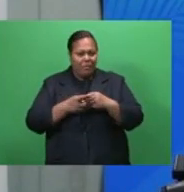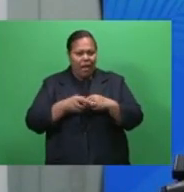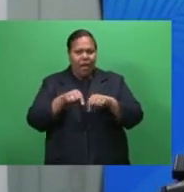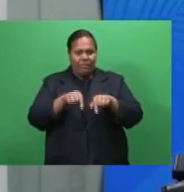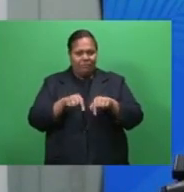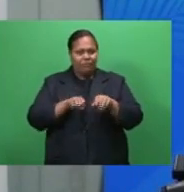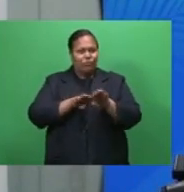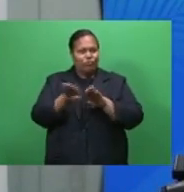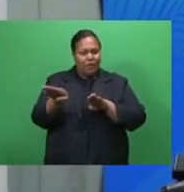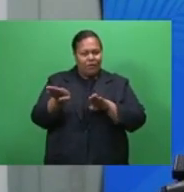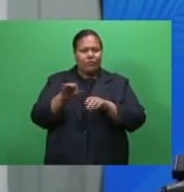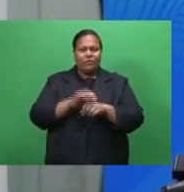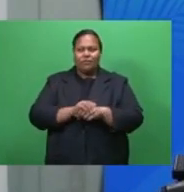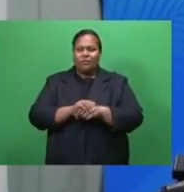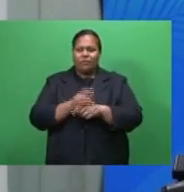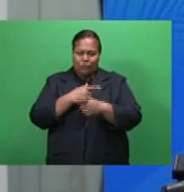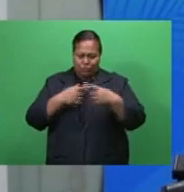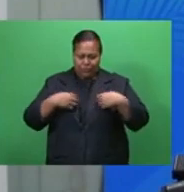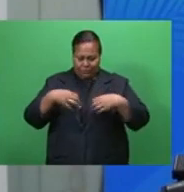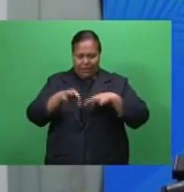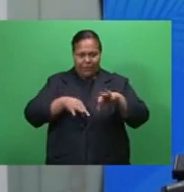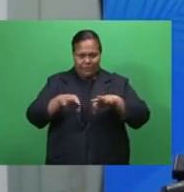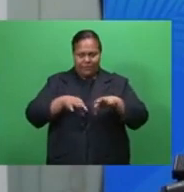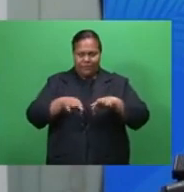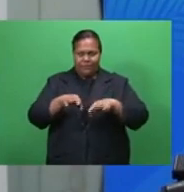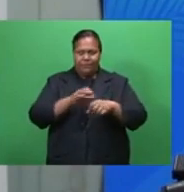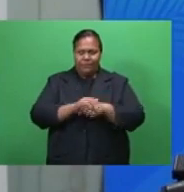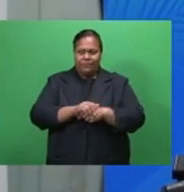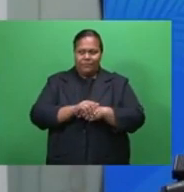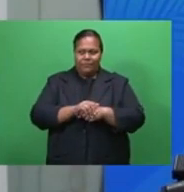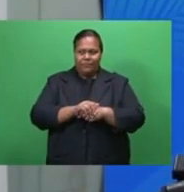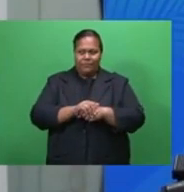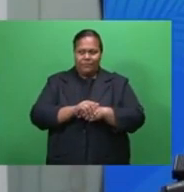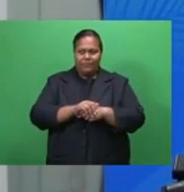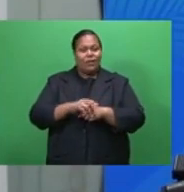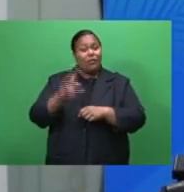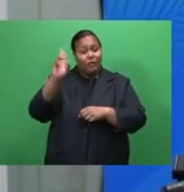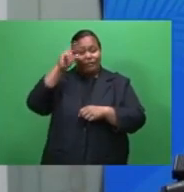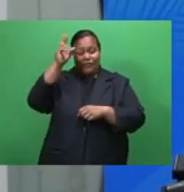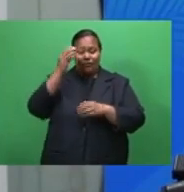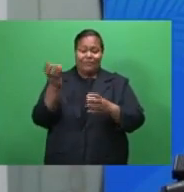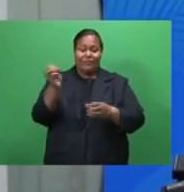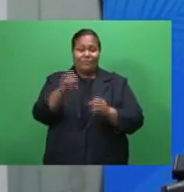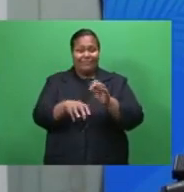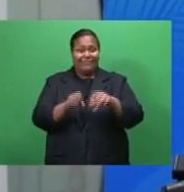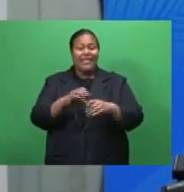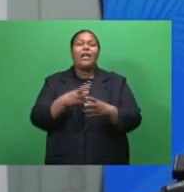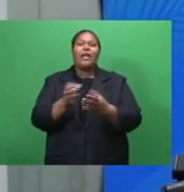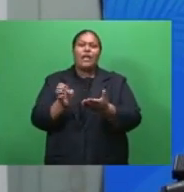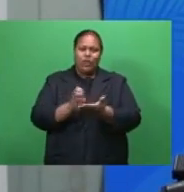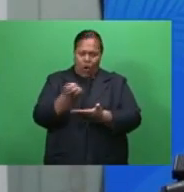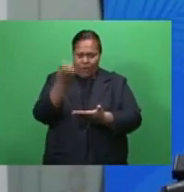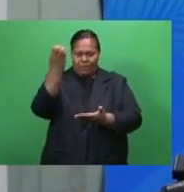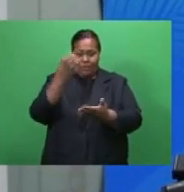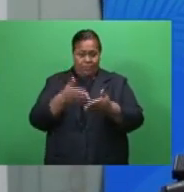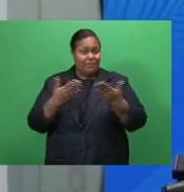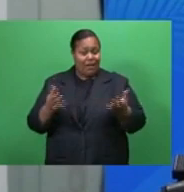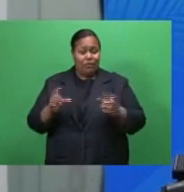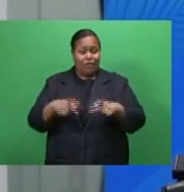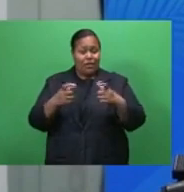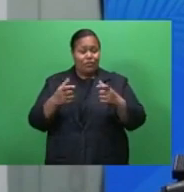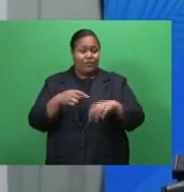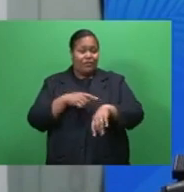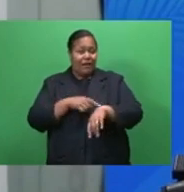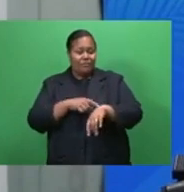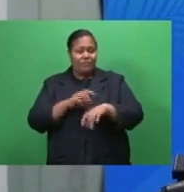of our confidence in the Fijian economy. During the challenging times presented by